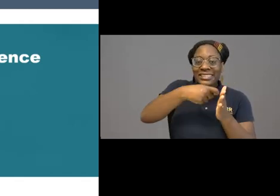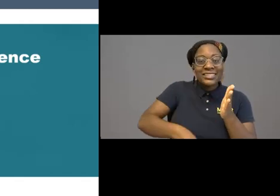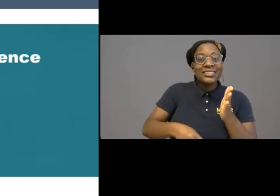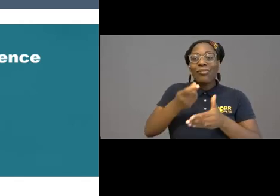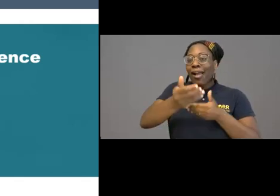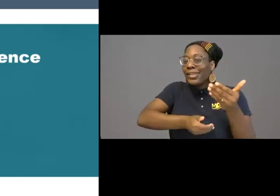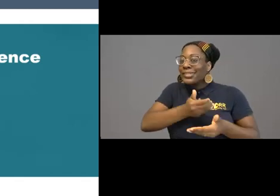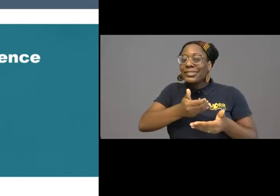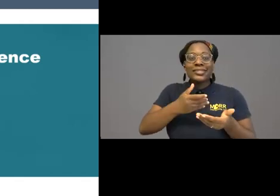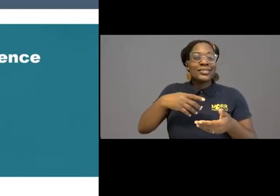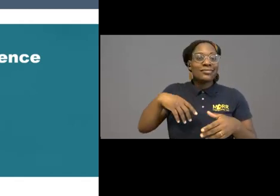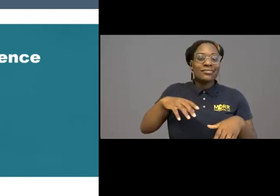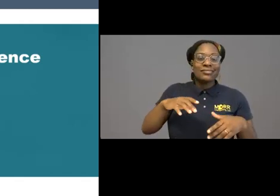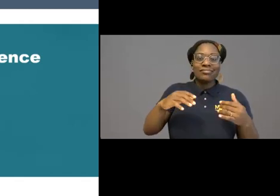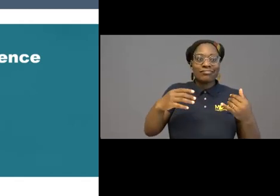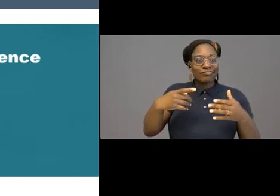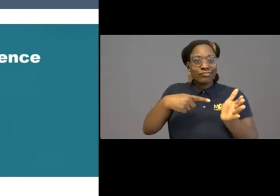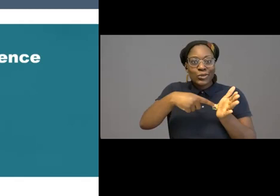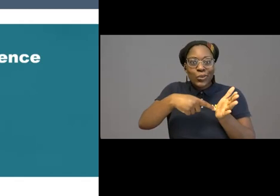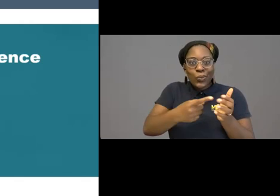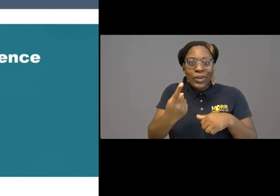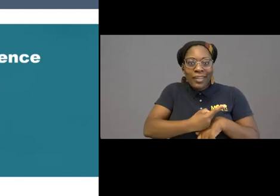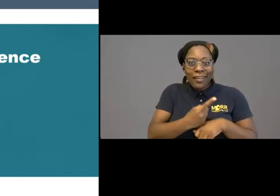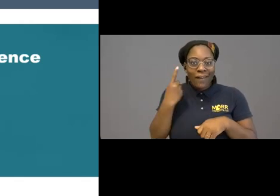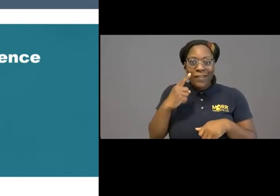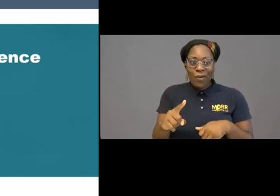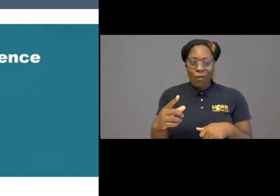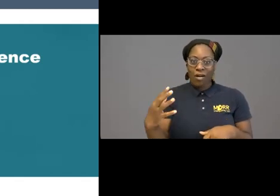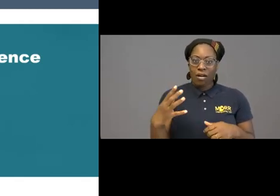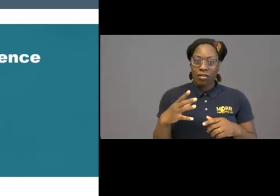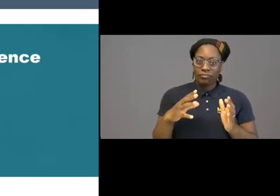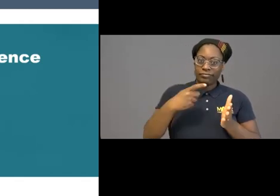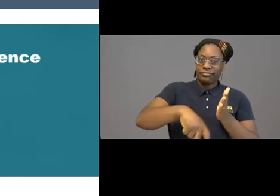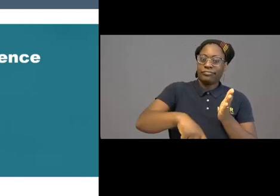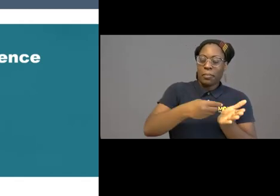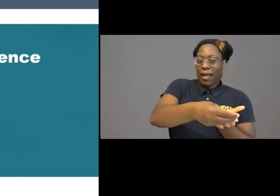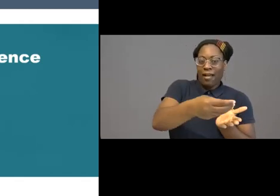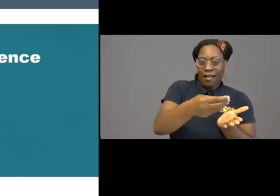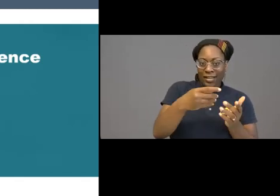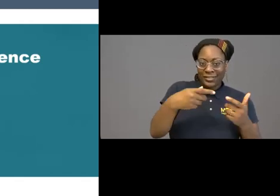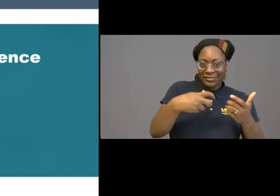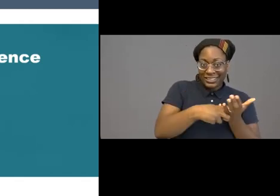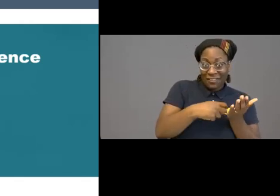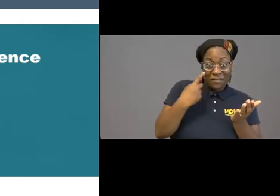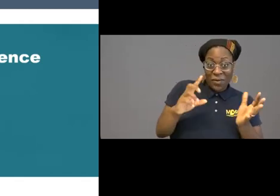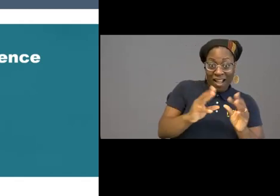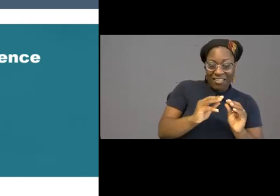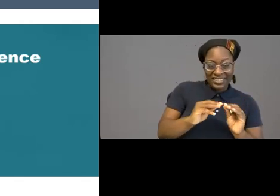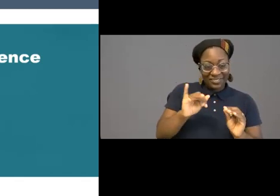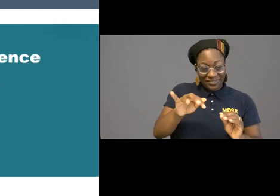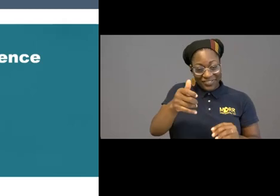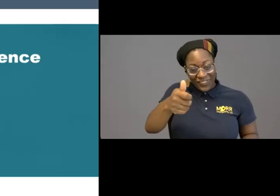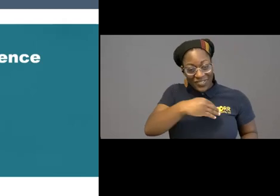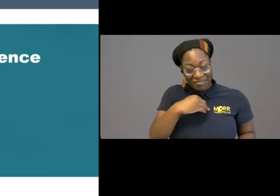immediately start watching or attending conference sessions. We have 13 asynchronous sessions that were posted on Monday. We also have